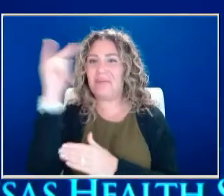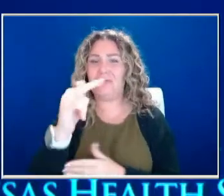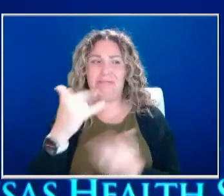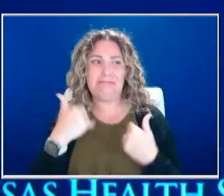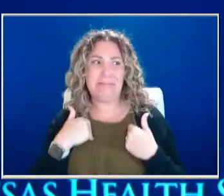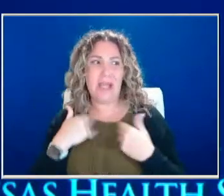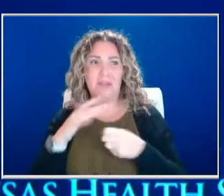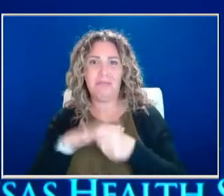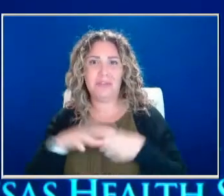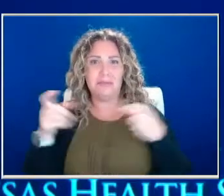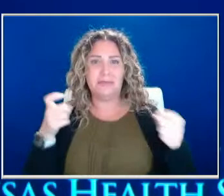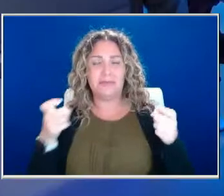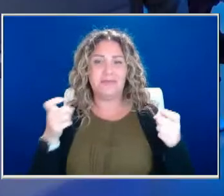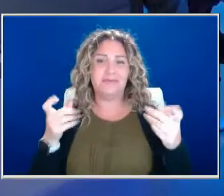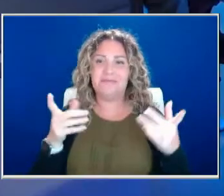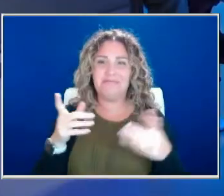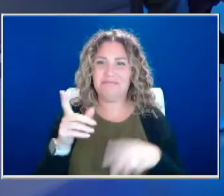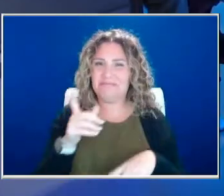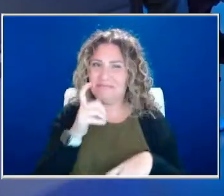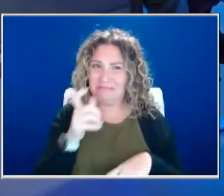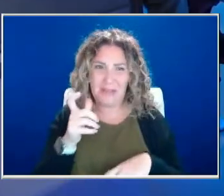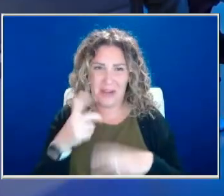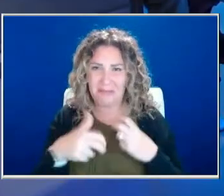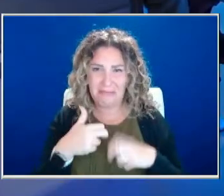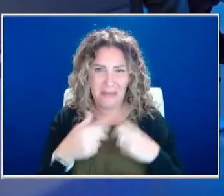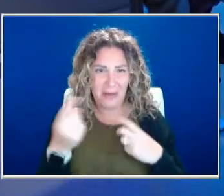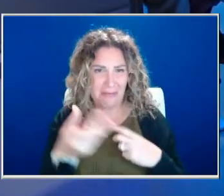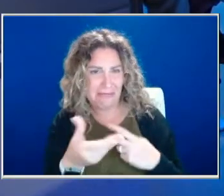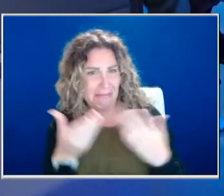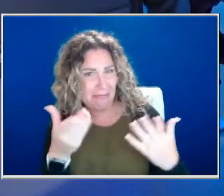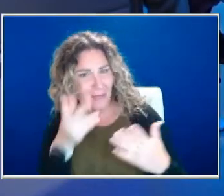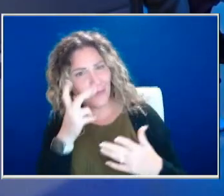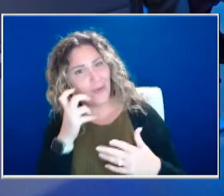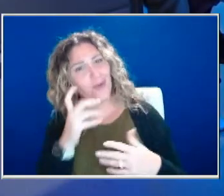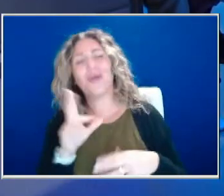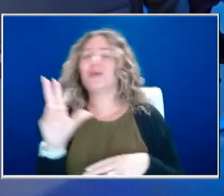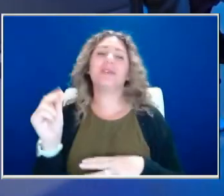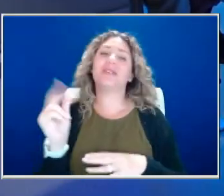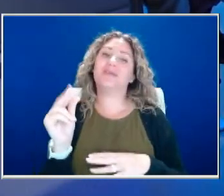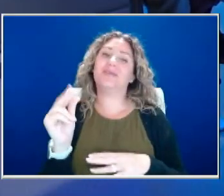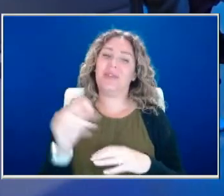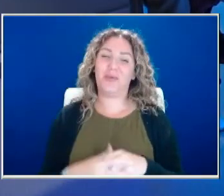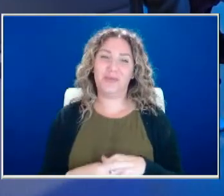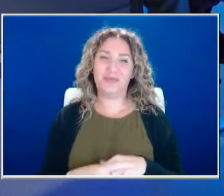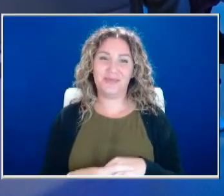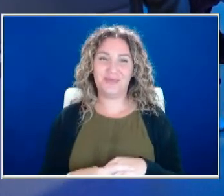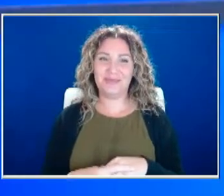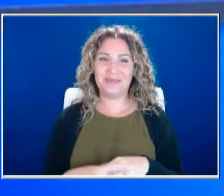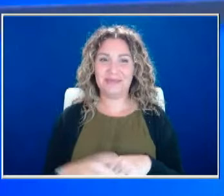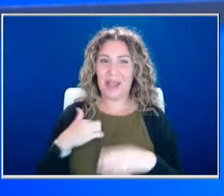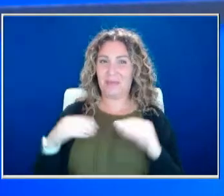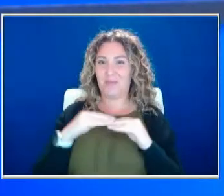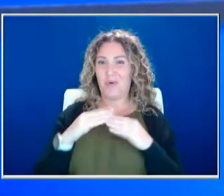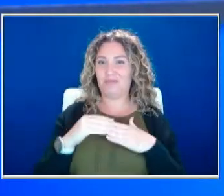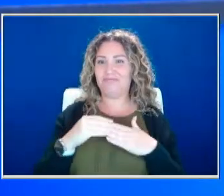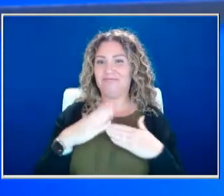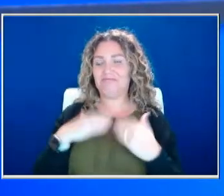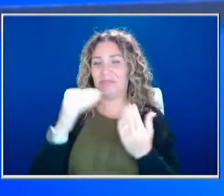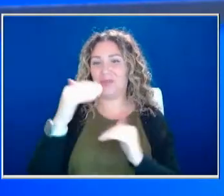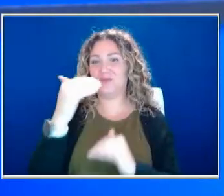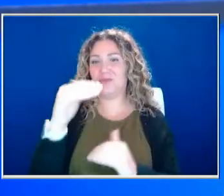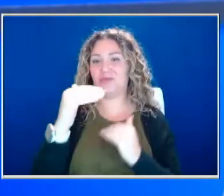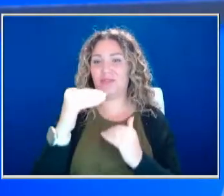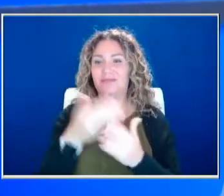it shouldn't be a problem. Okay, that's good to know. Have you heard anything like that? No, and I'm a little more lax on my restrictions on things because we don't